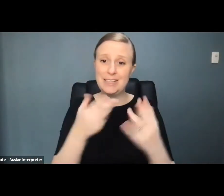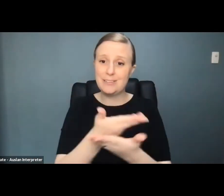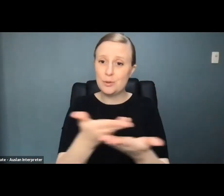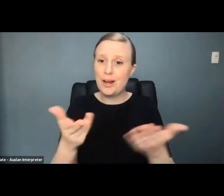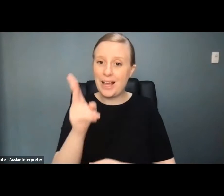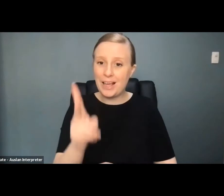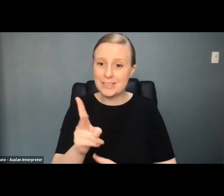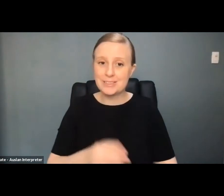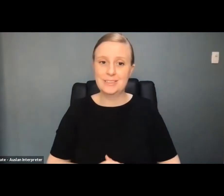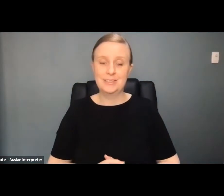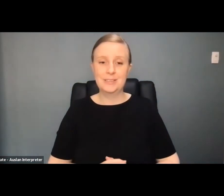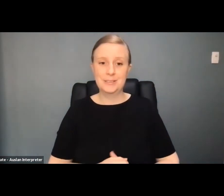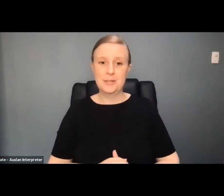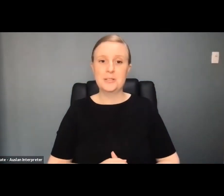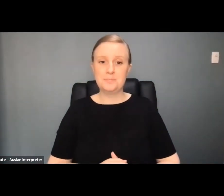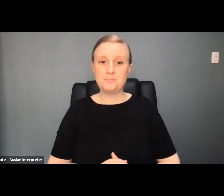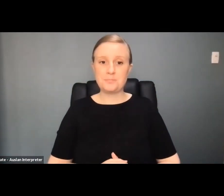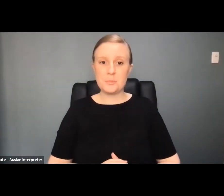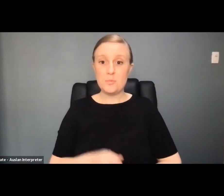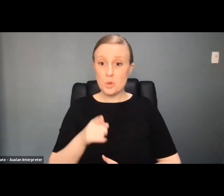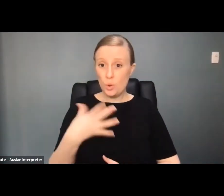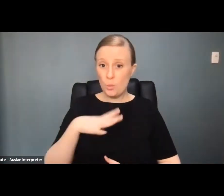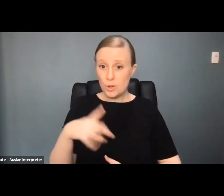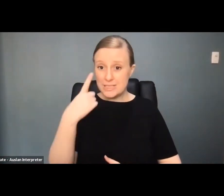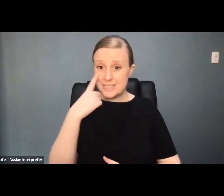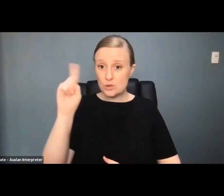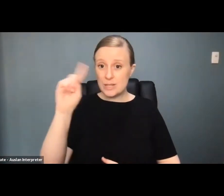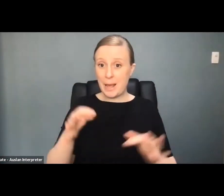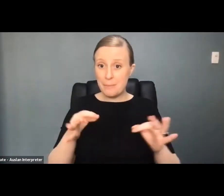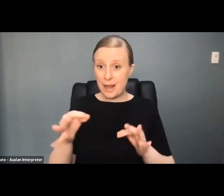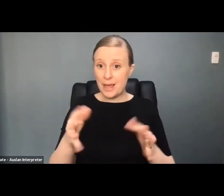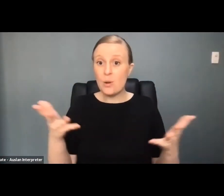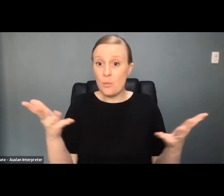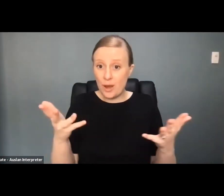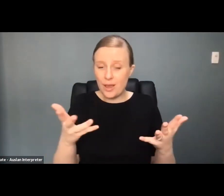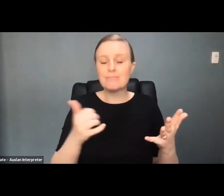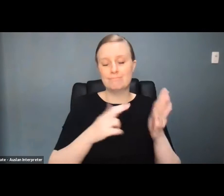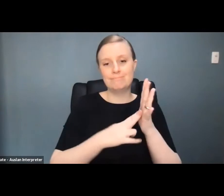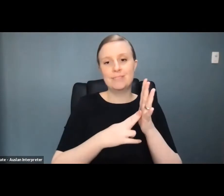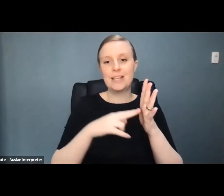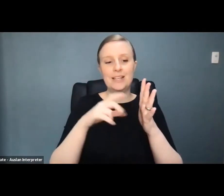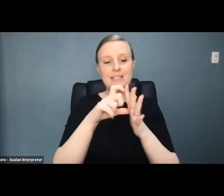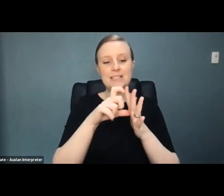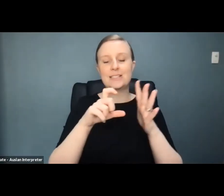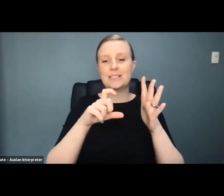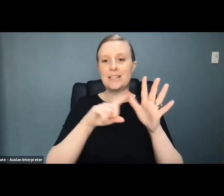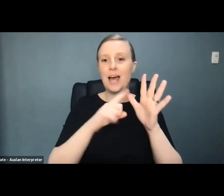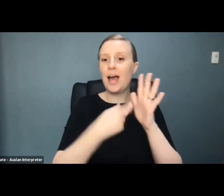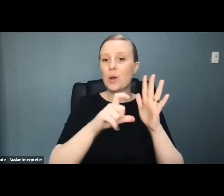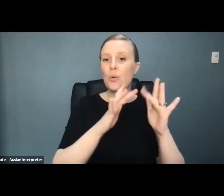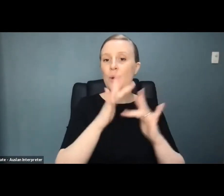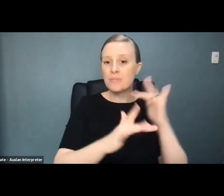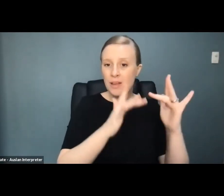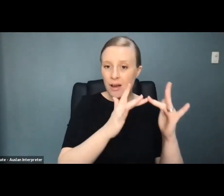The full program for today can be found on the NDARC website, including speakers' abstracts and speakers' bios. I'm pleased to advise